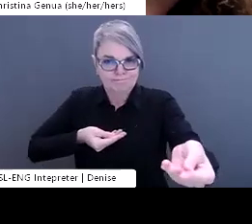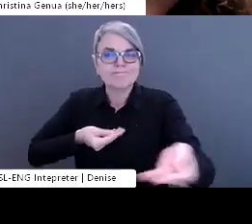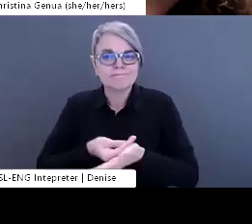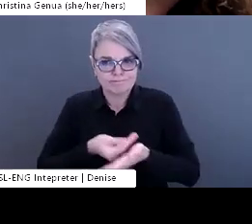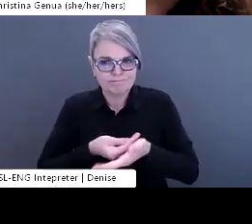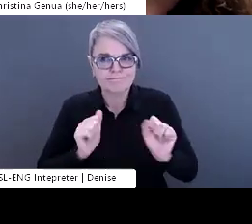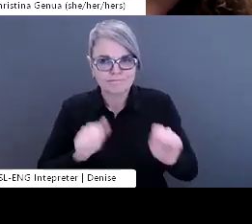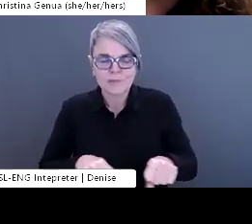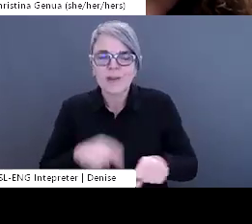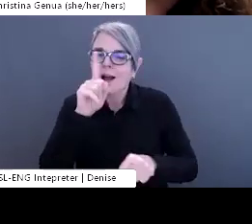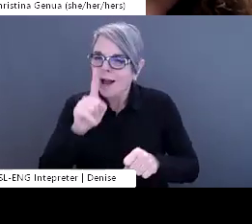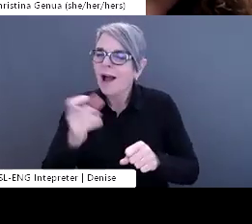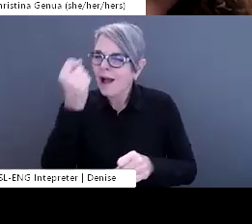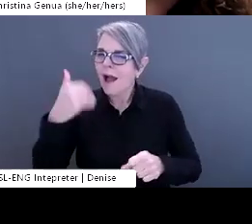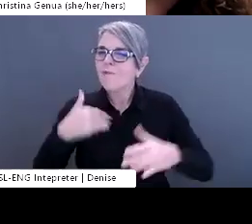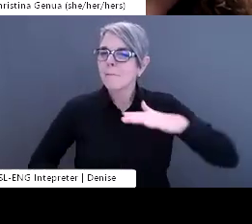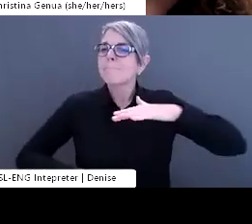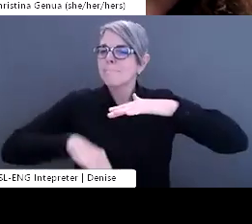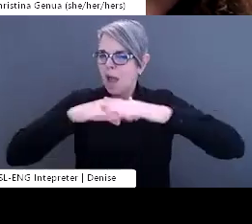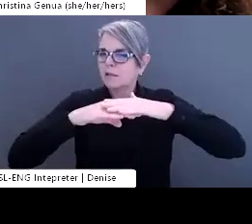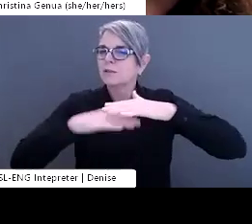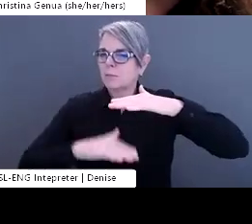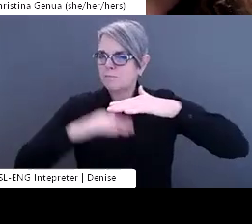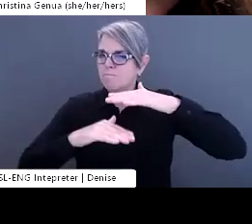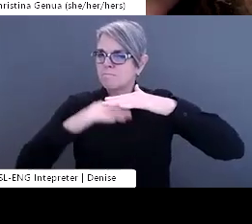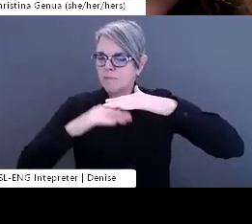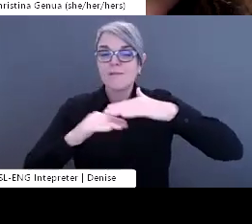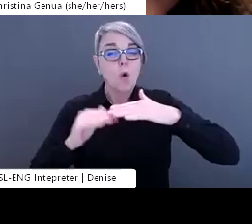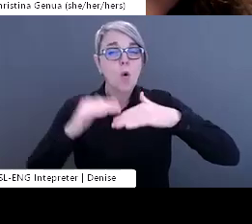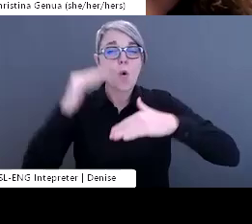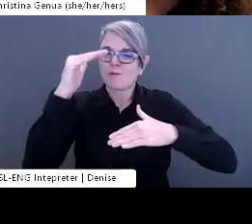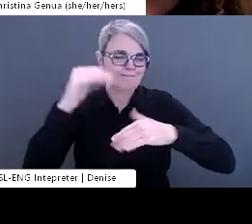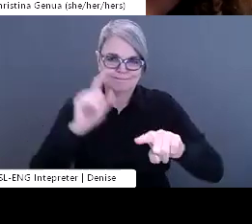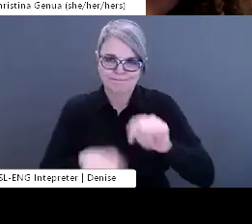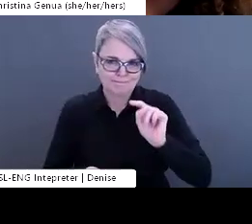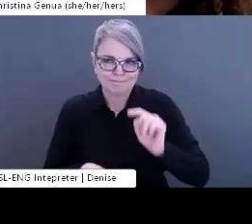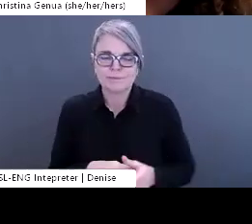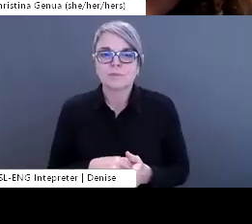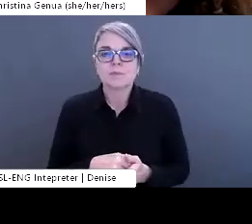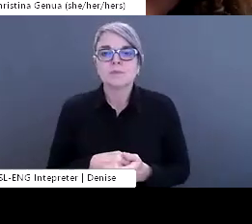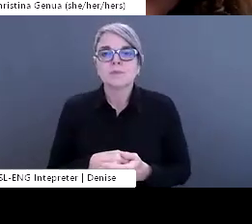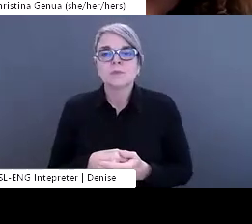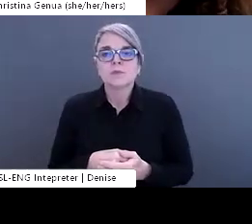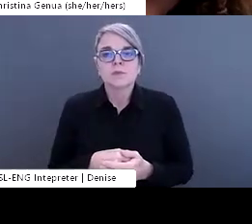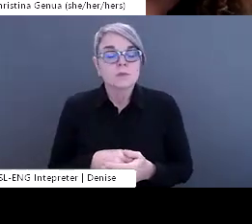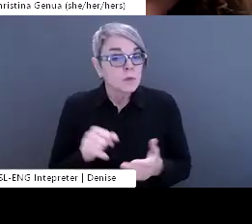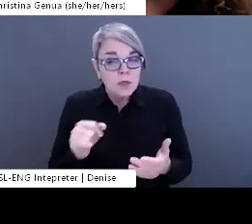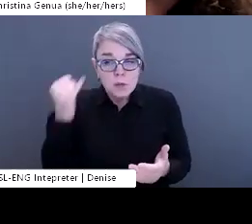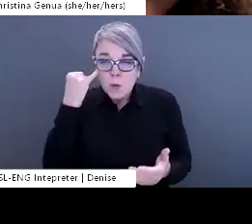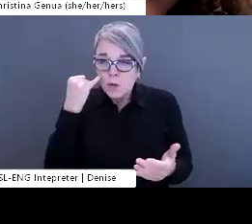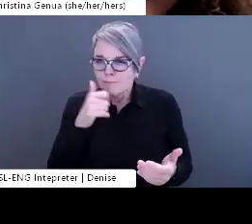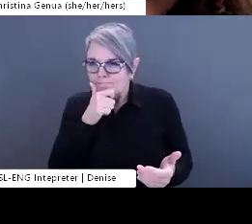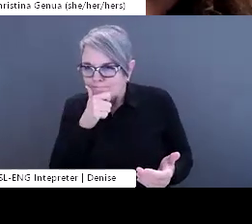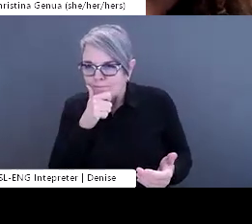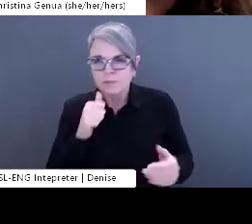What I would say is if you're unsure, you can always call your local bank or a